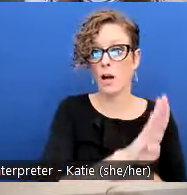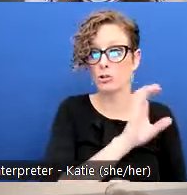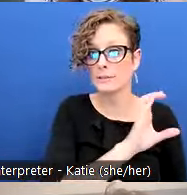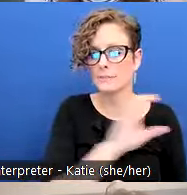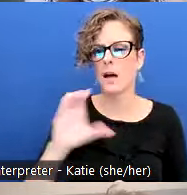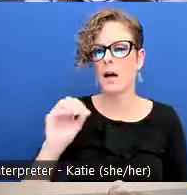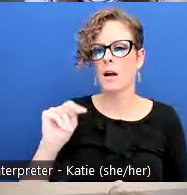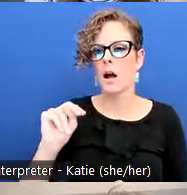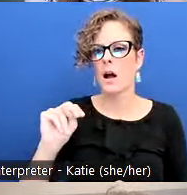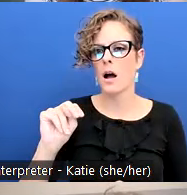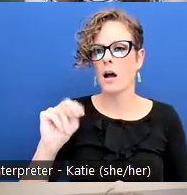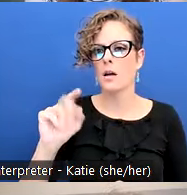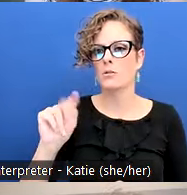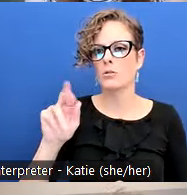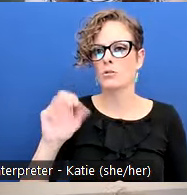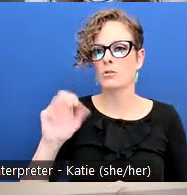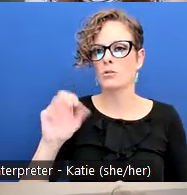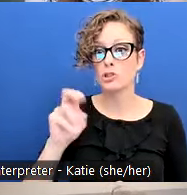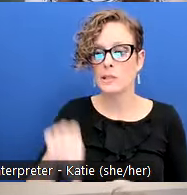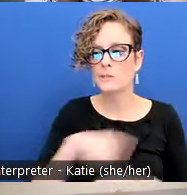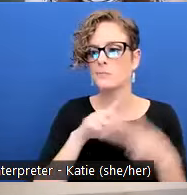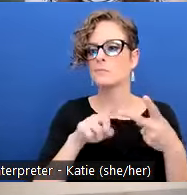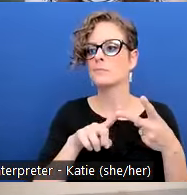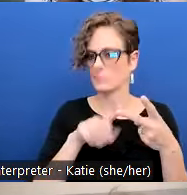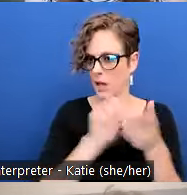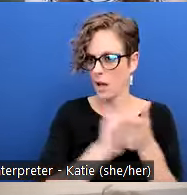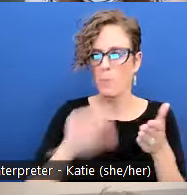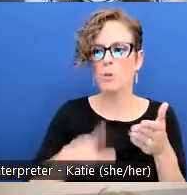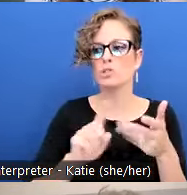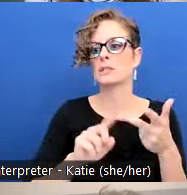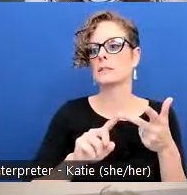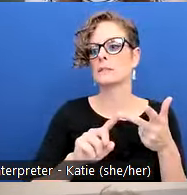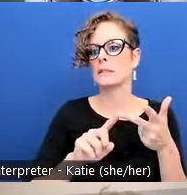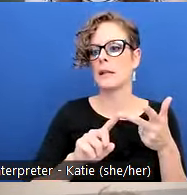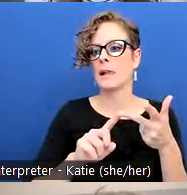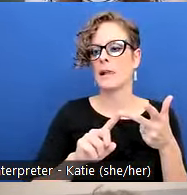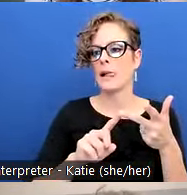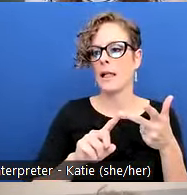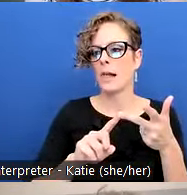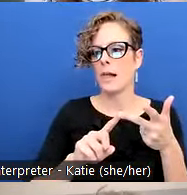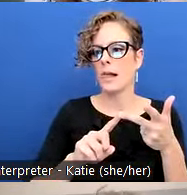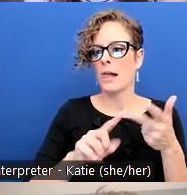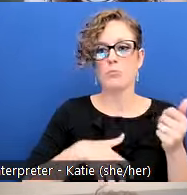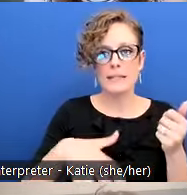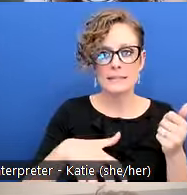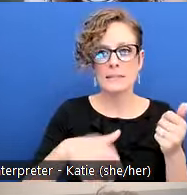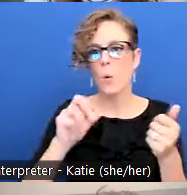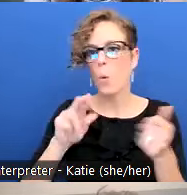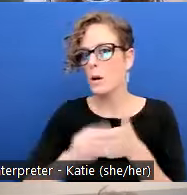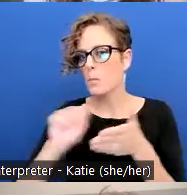a pregnancy or to have an abortion. And it also has language around fetuses not having independent rights in state